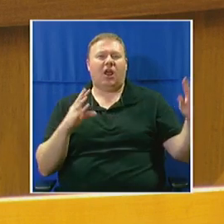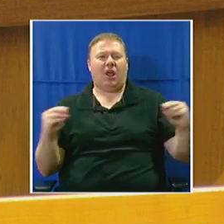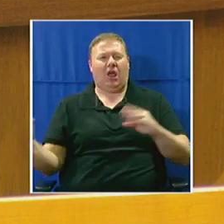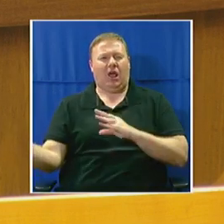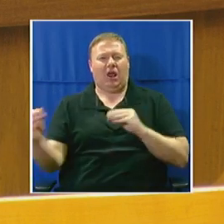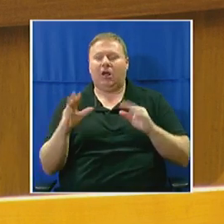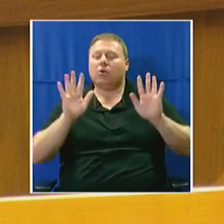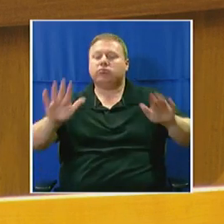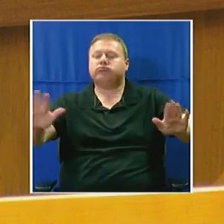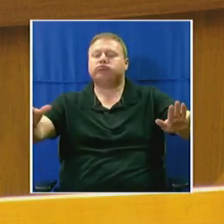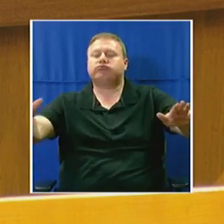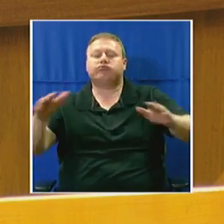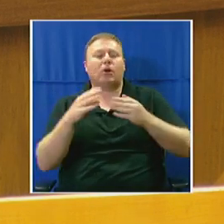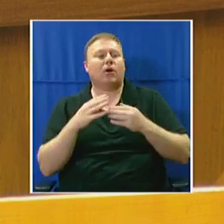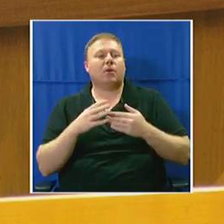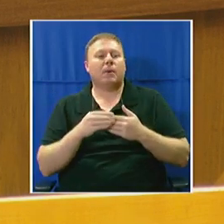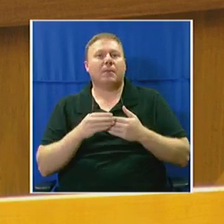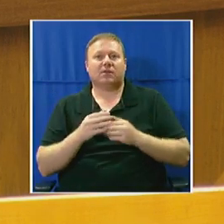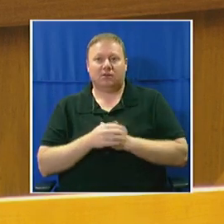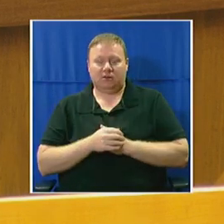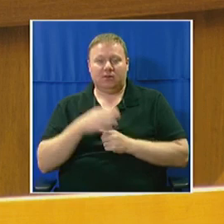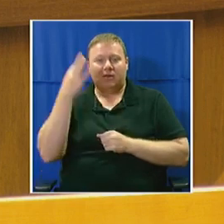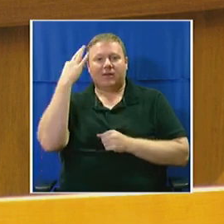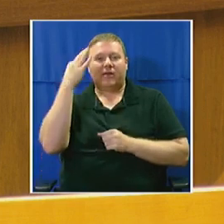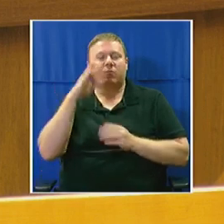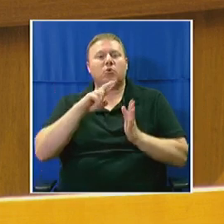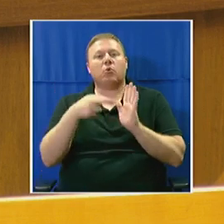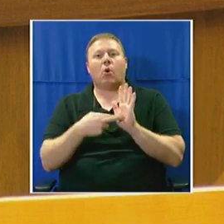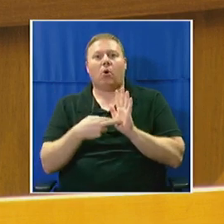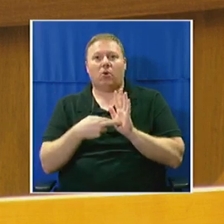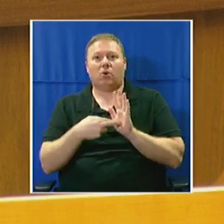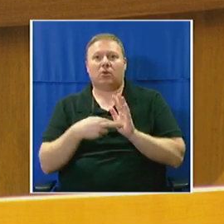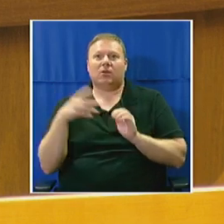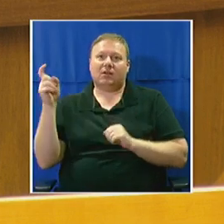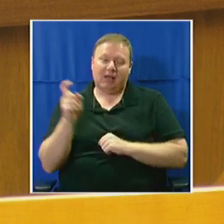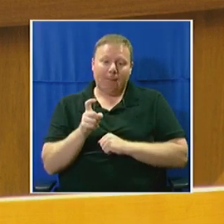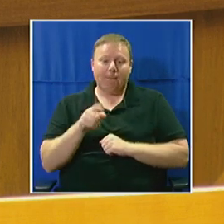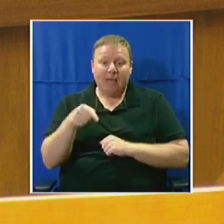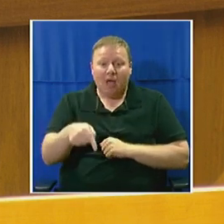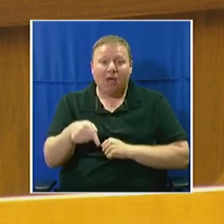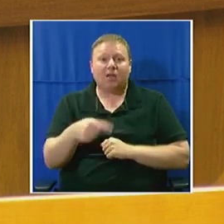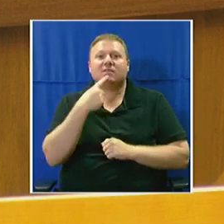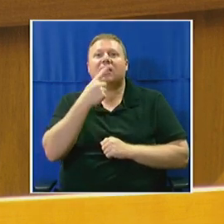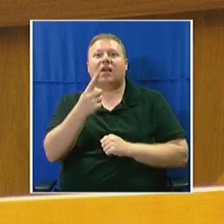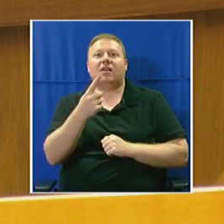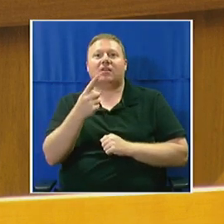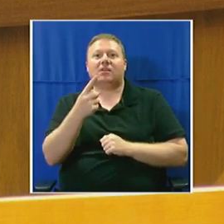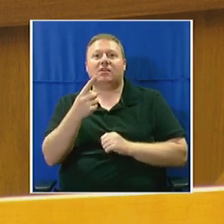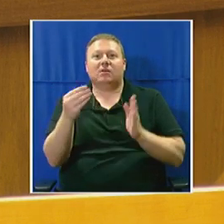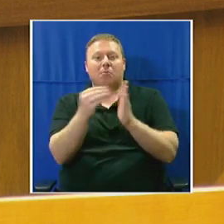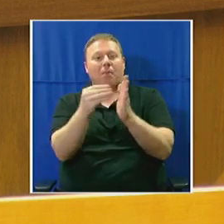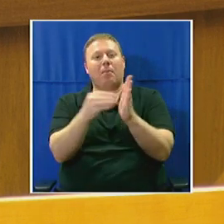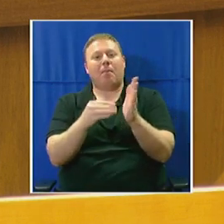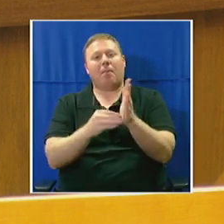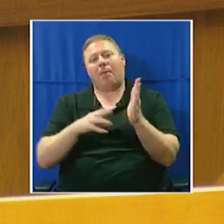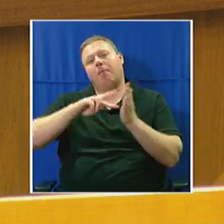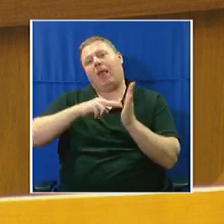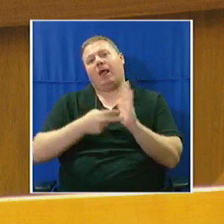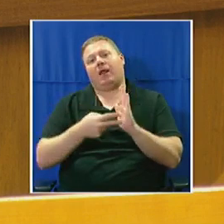all the members government's role is to come here and tell us what the implementation plan